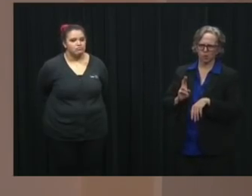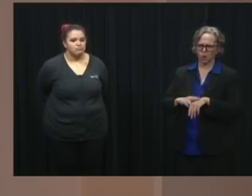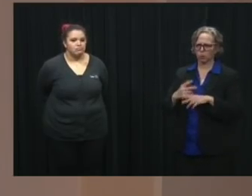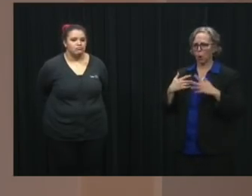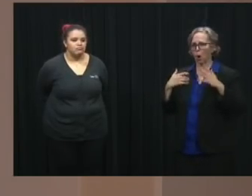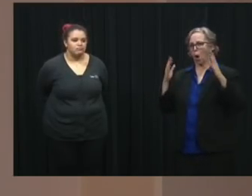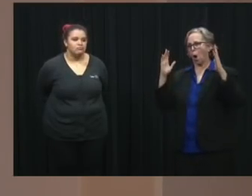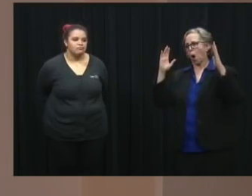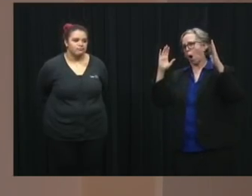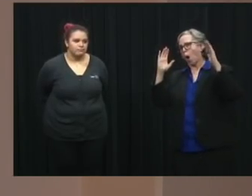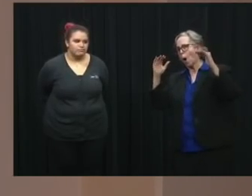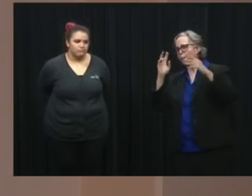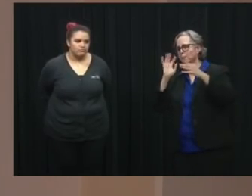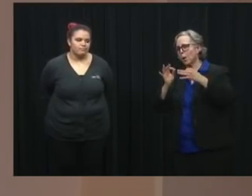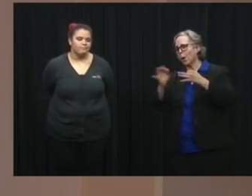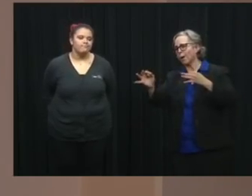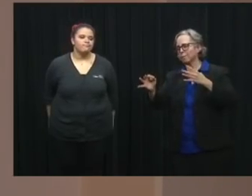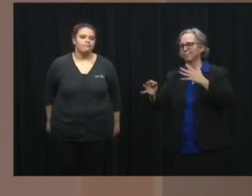time. Thank you.